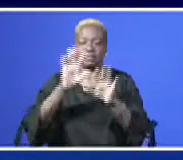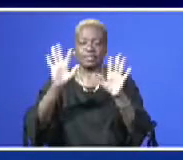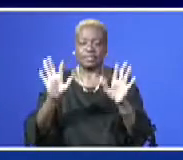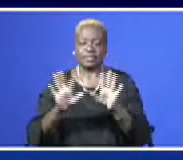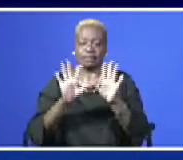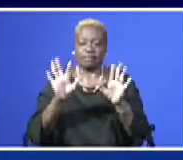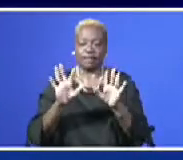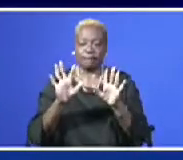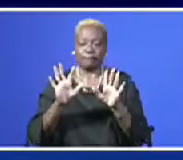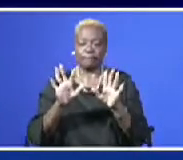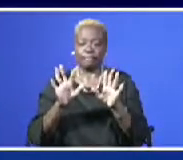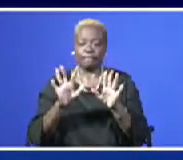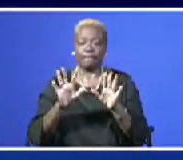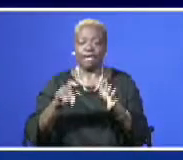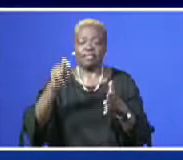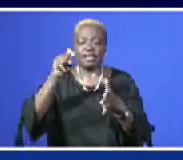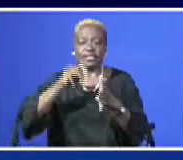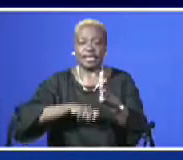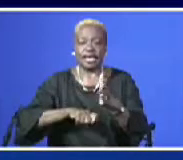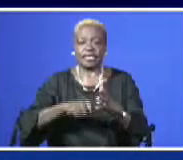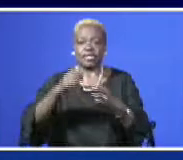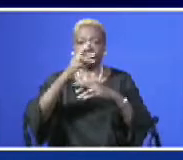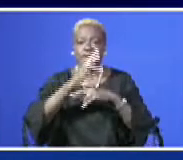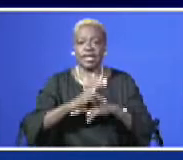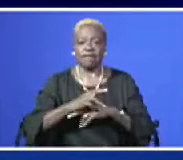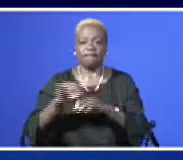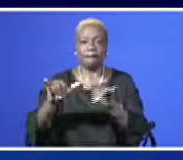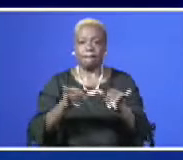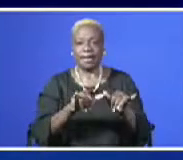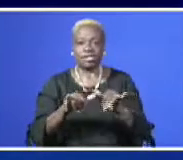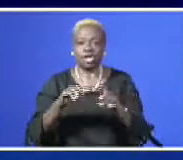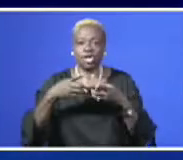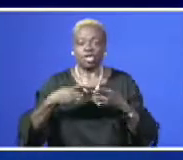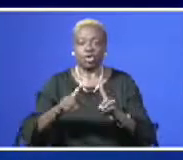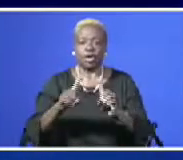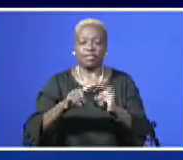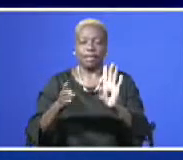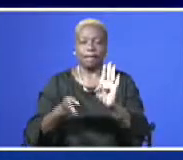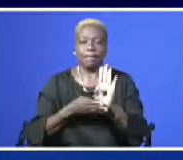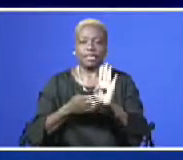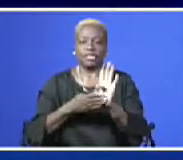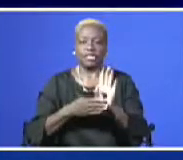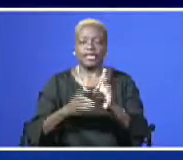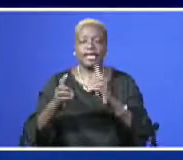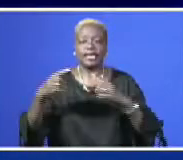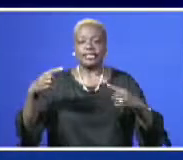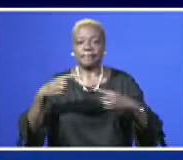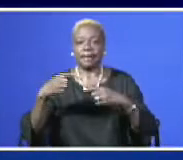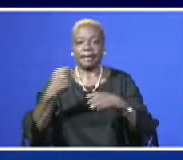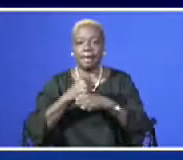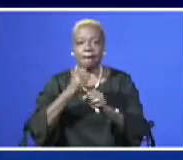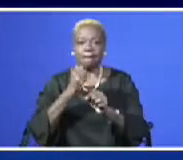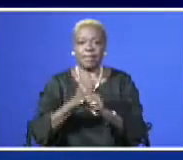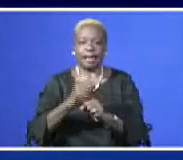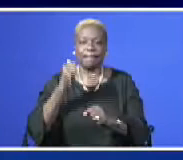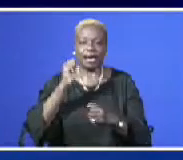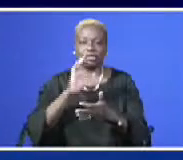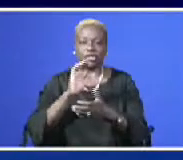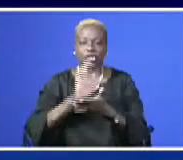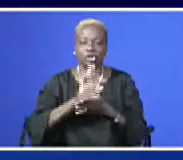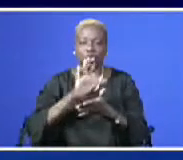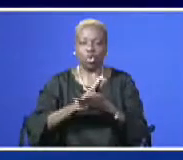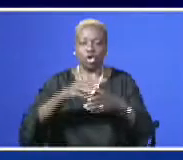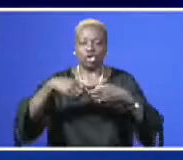20th. The purpose of the tax relief measure announced during the budget debate was to make back-to-school shopping less expensive for